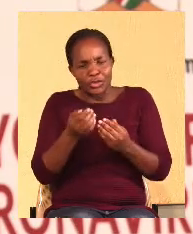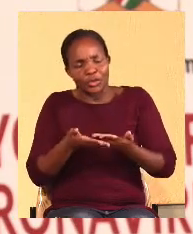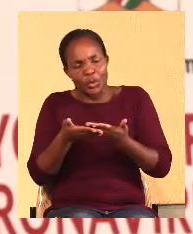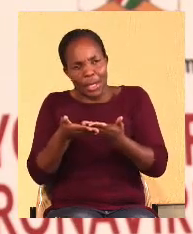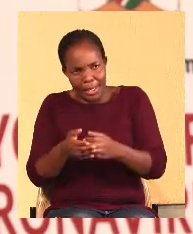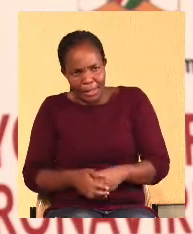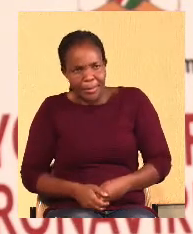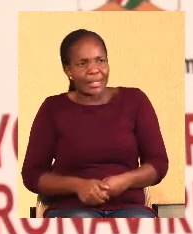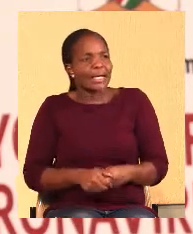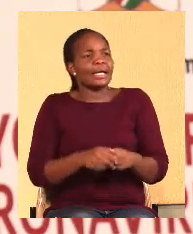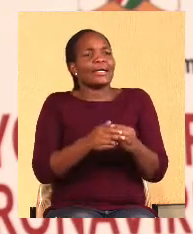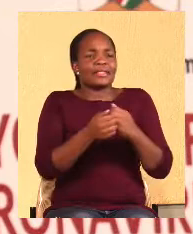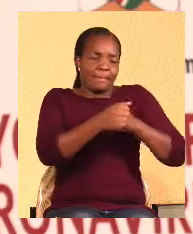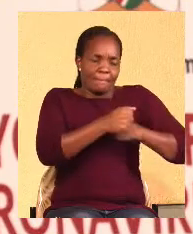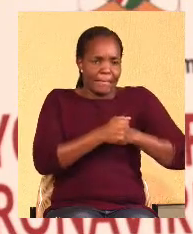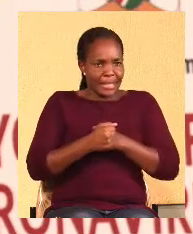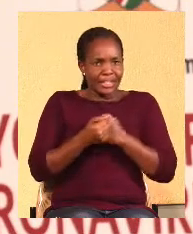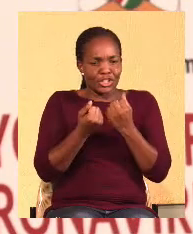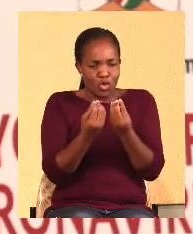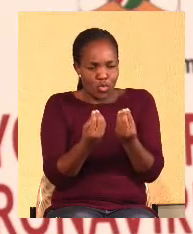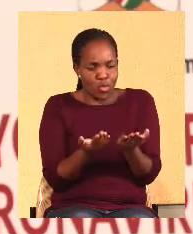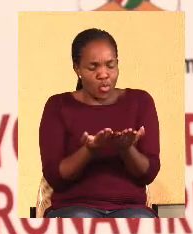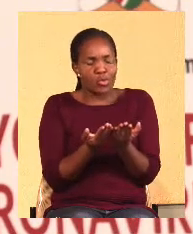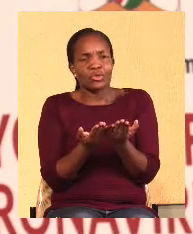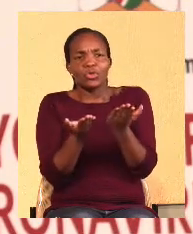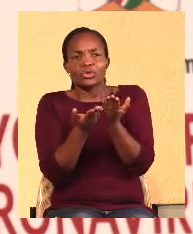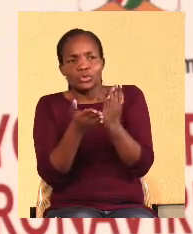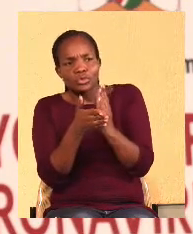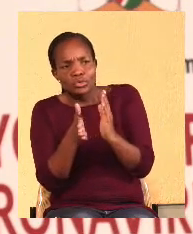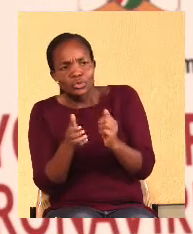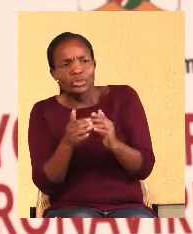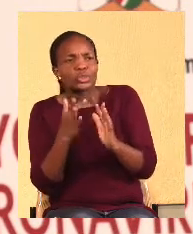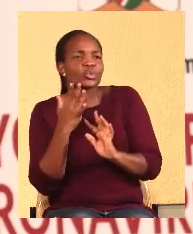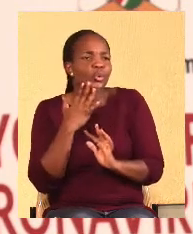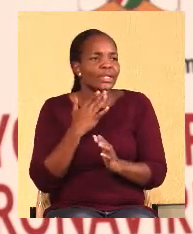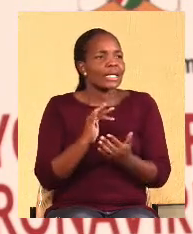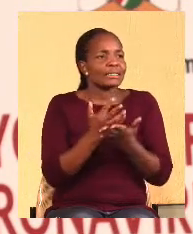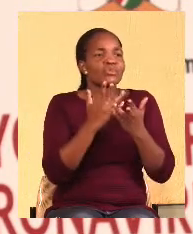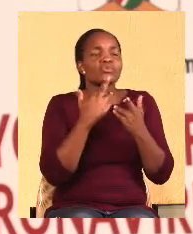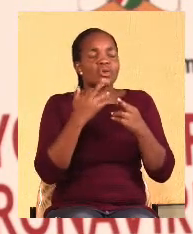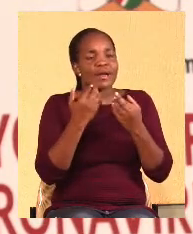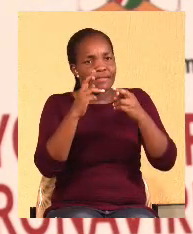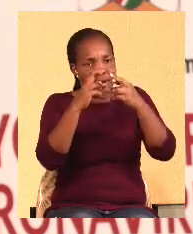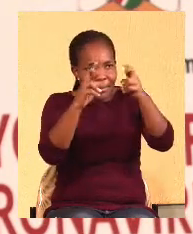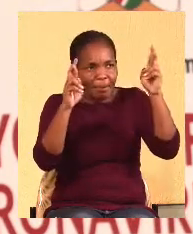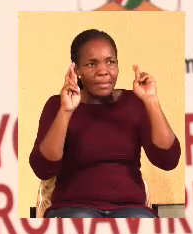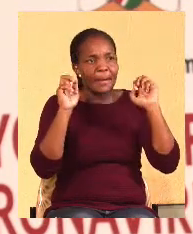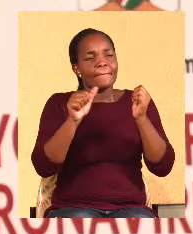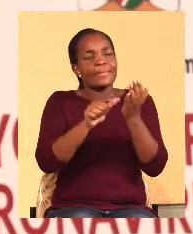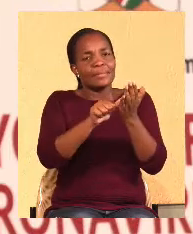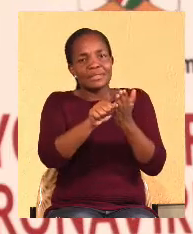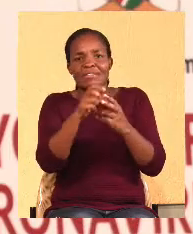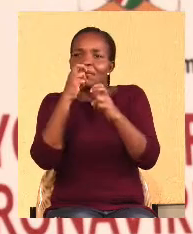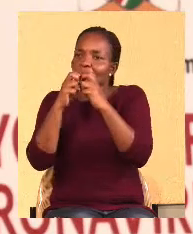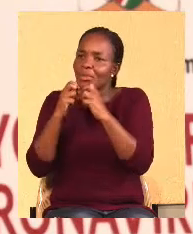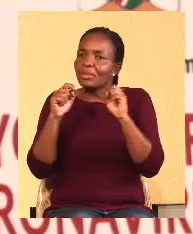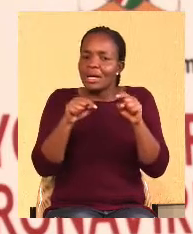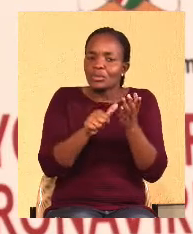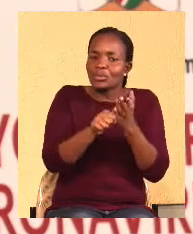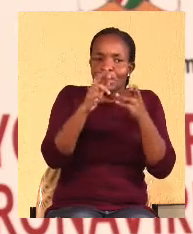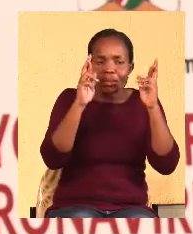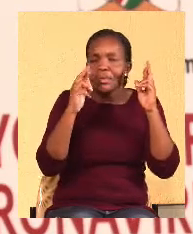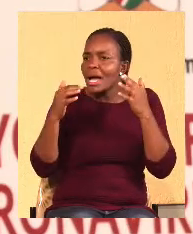to know when school is starting, tenants unable to pay their rents and due to the lockdown, domestic